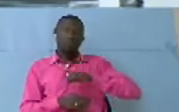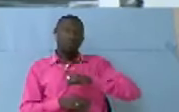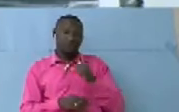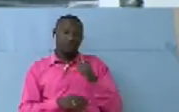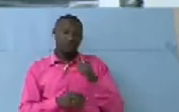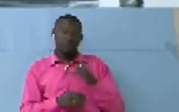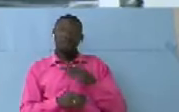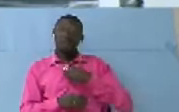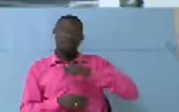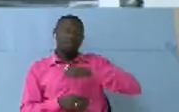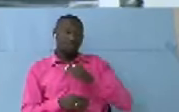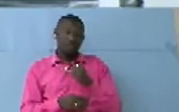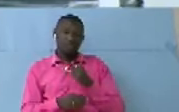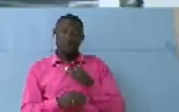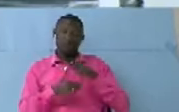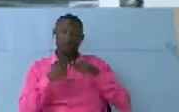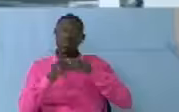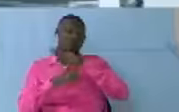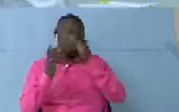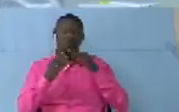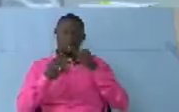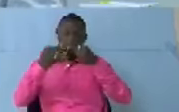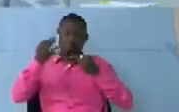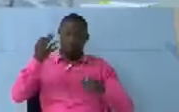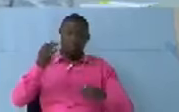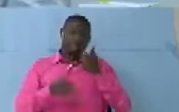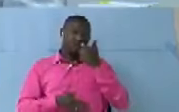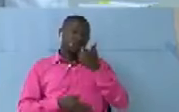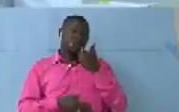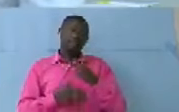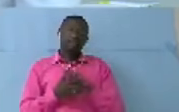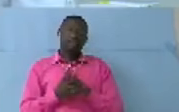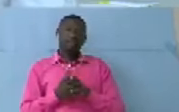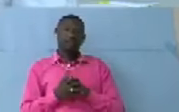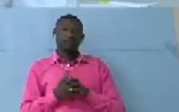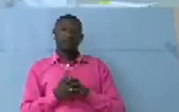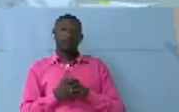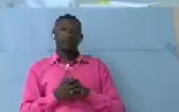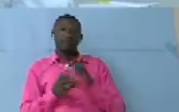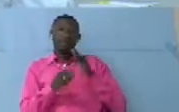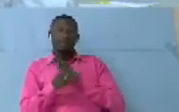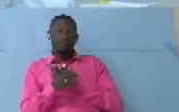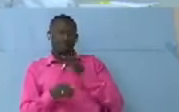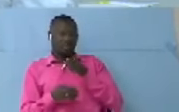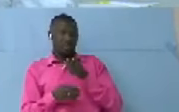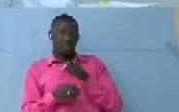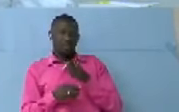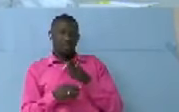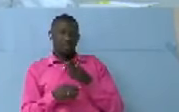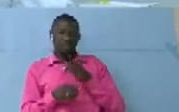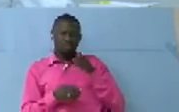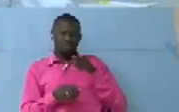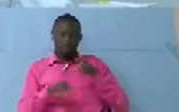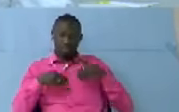denied all of the allegations. Before this stage, were you allowed to communicate with members of your family?